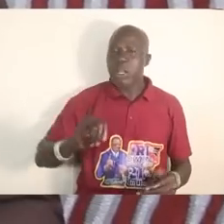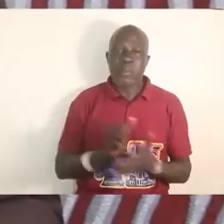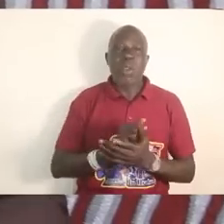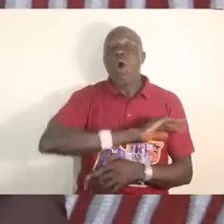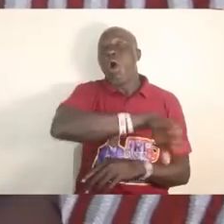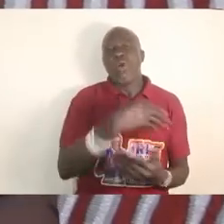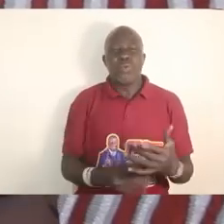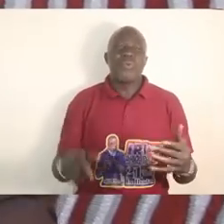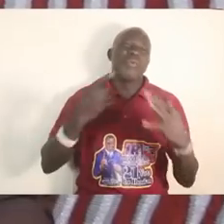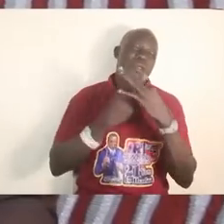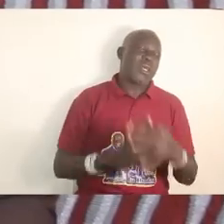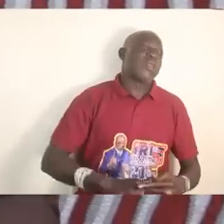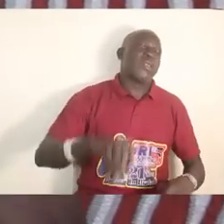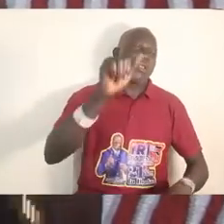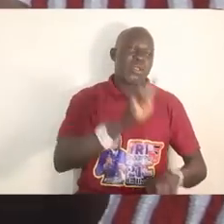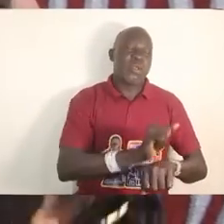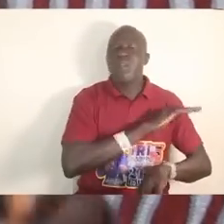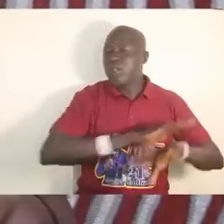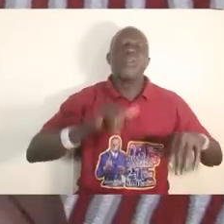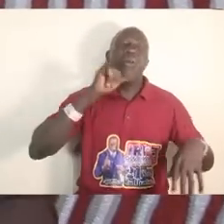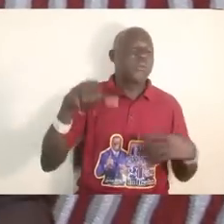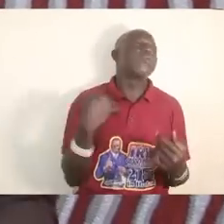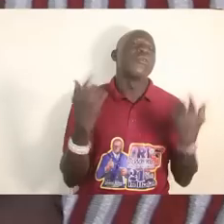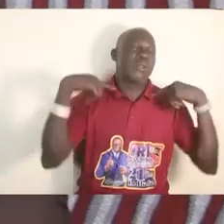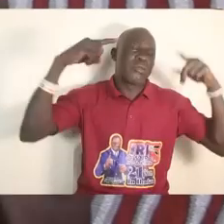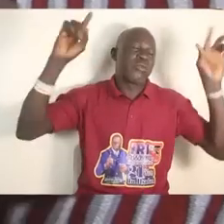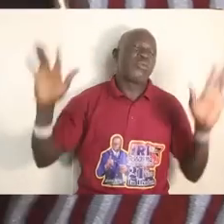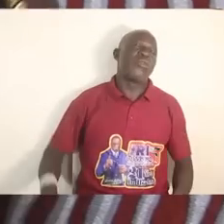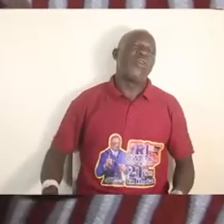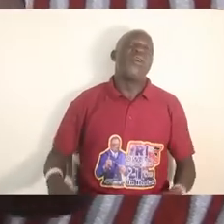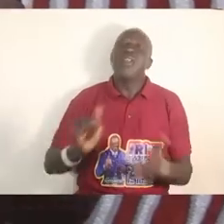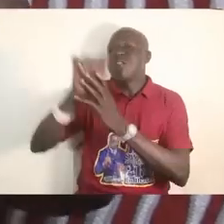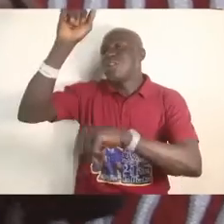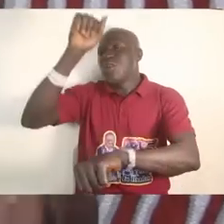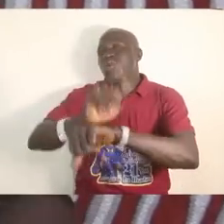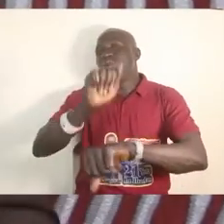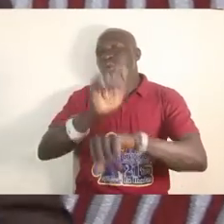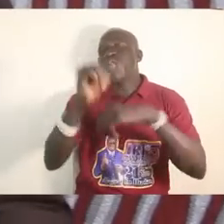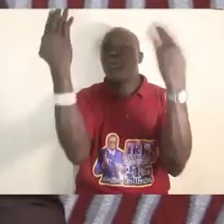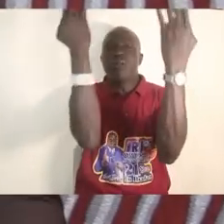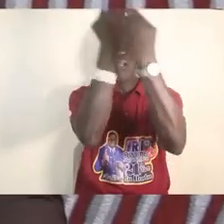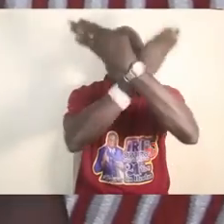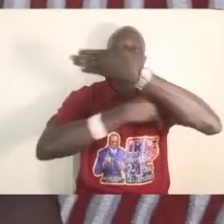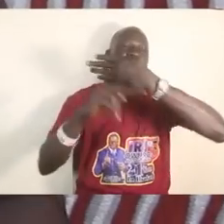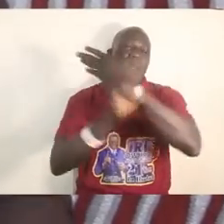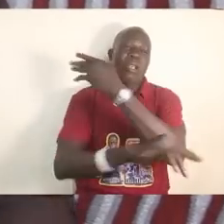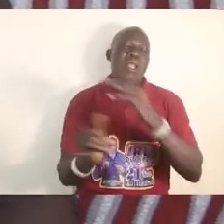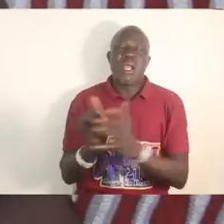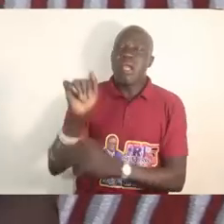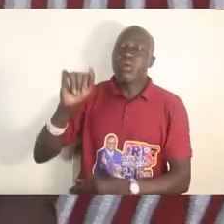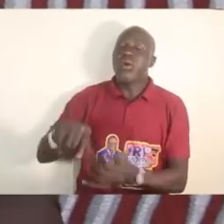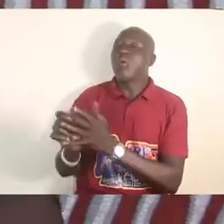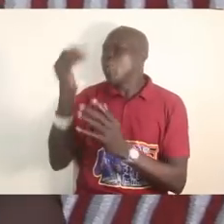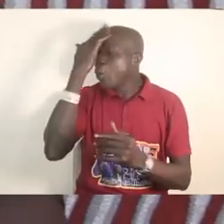Bogwa da wale. Oh, the angelus was not succeed. That's the kingdom of darkness. Kilo fato fini